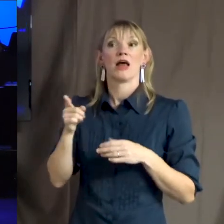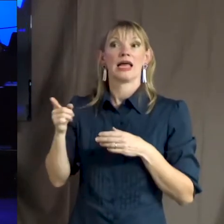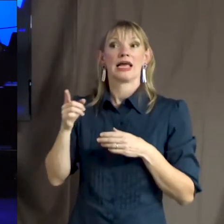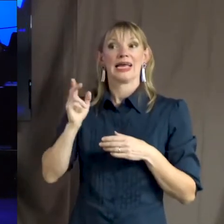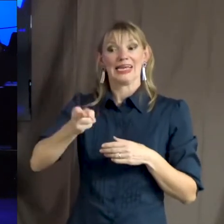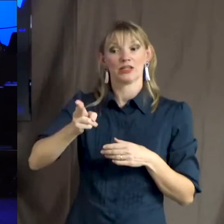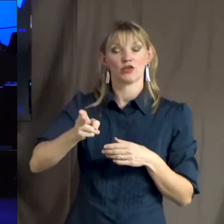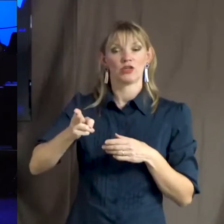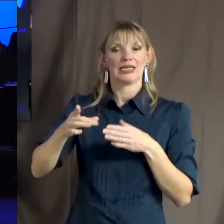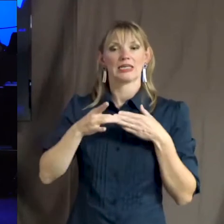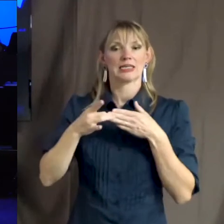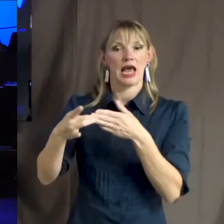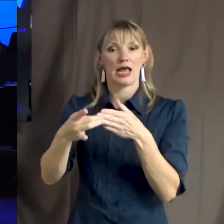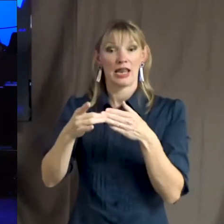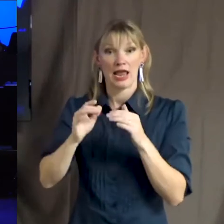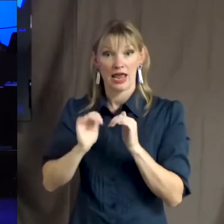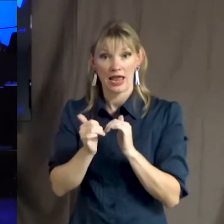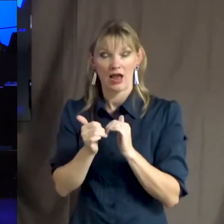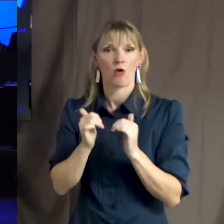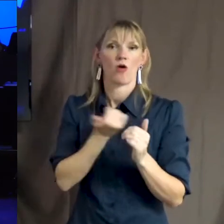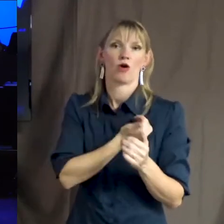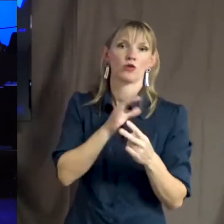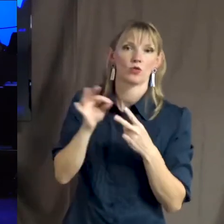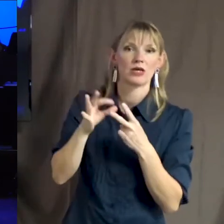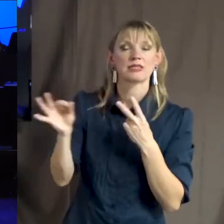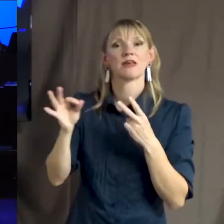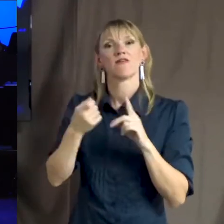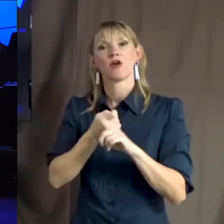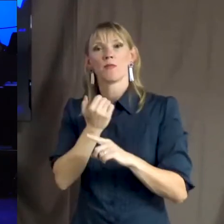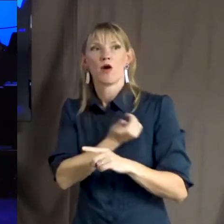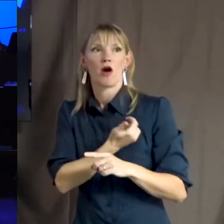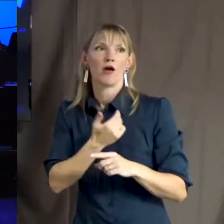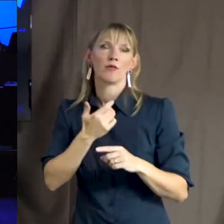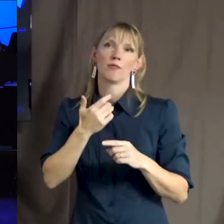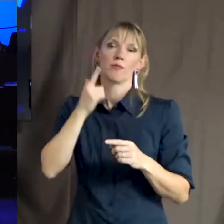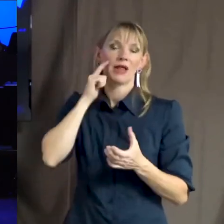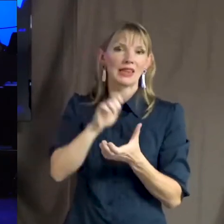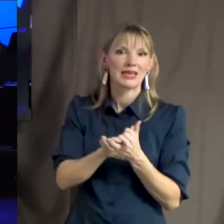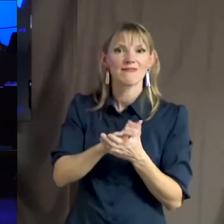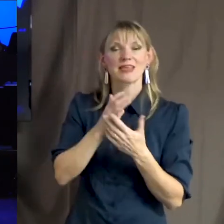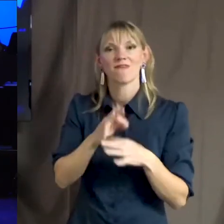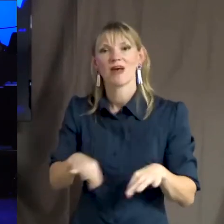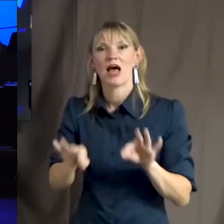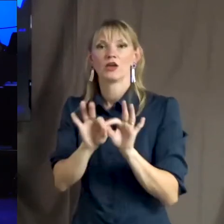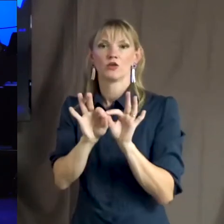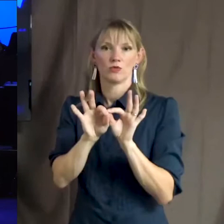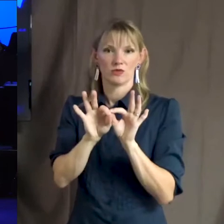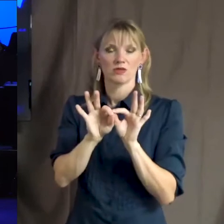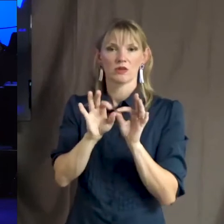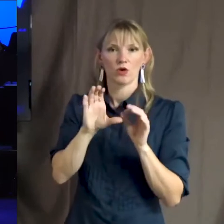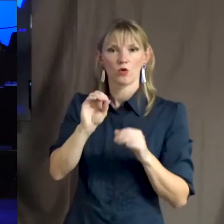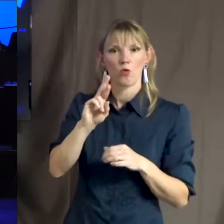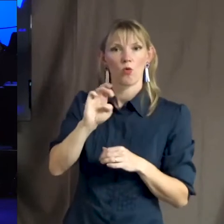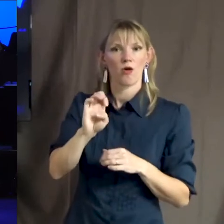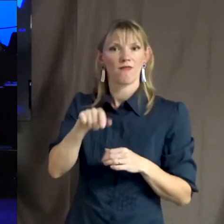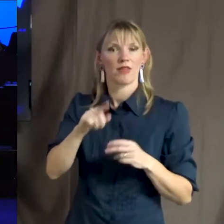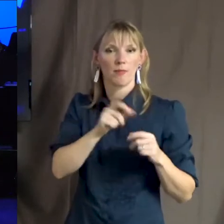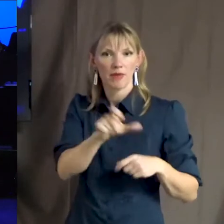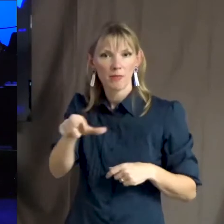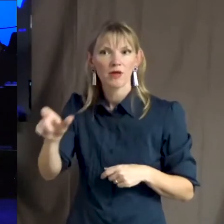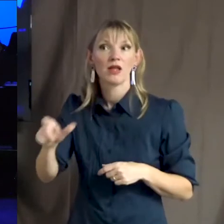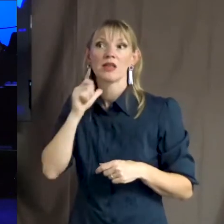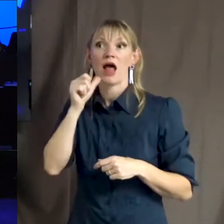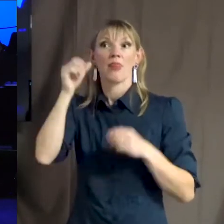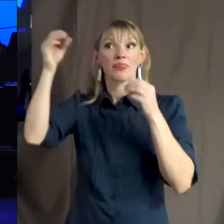and our choices grow out of the ideas, the beliefs, the values, the dreams of the people. It is not so much the powerful leaders that determine